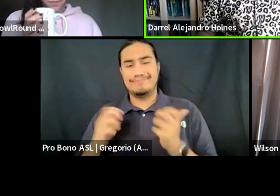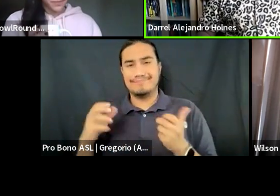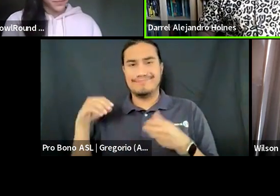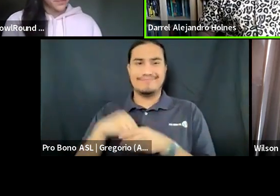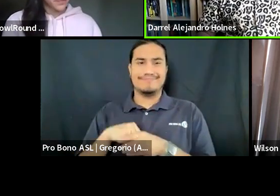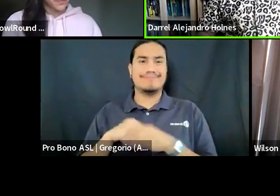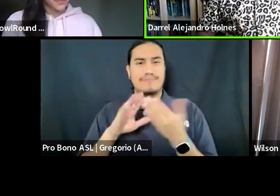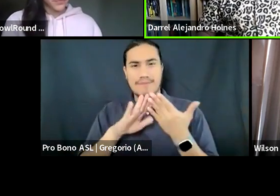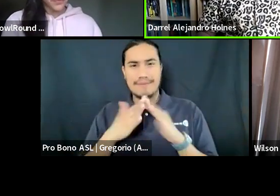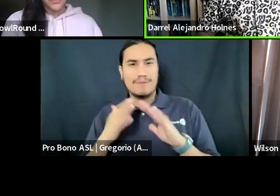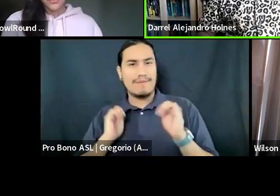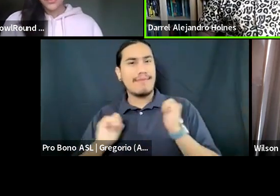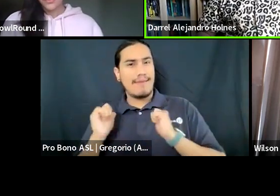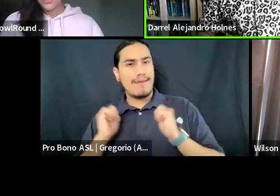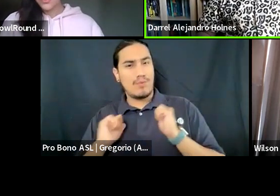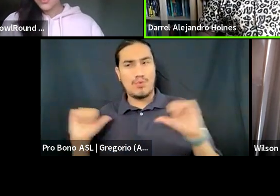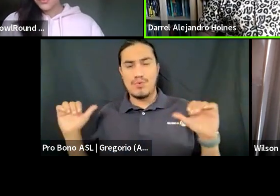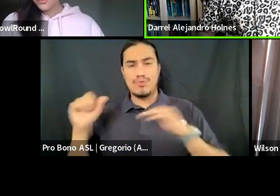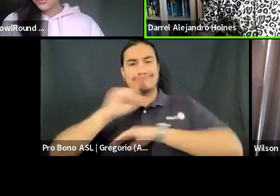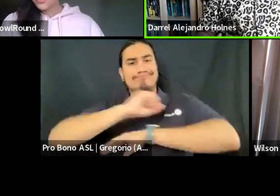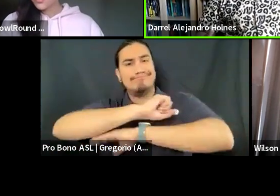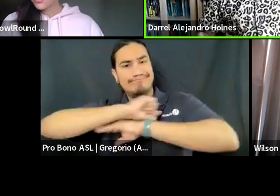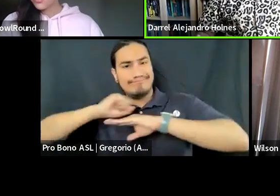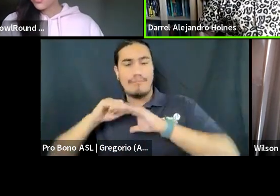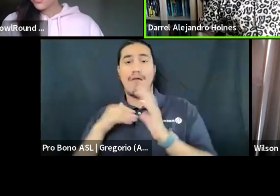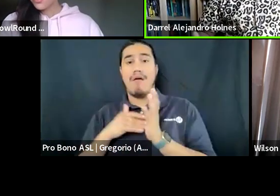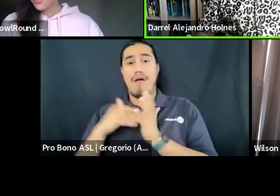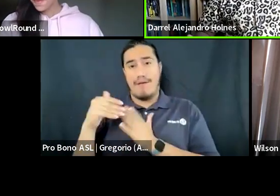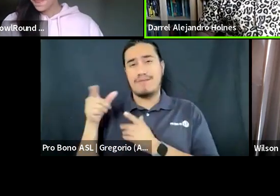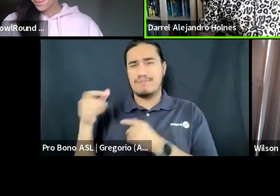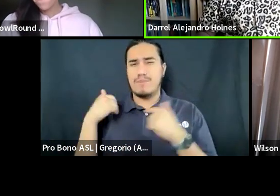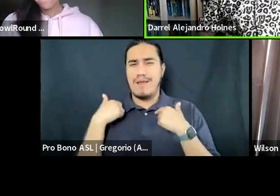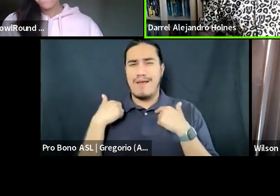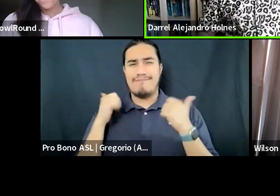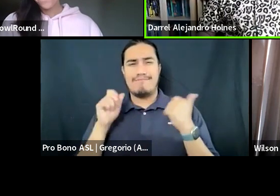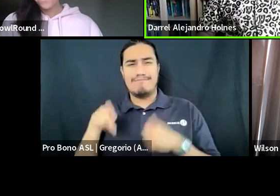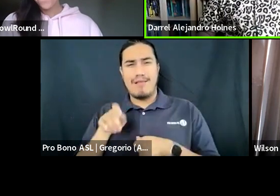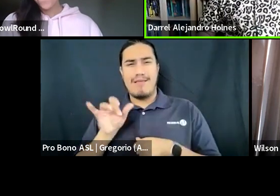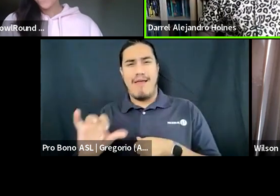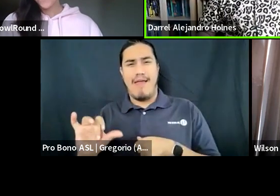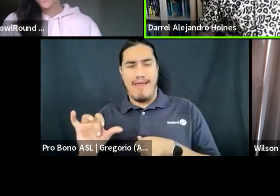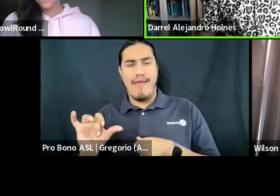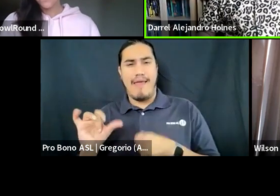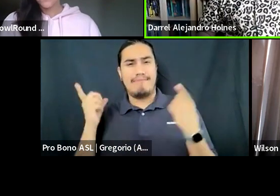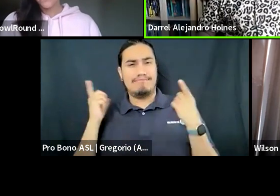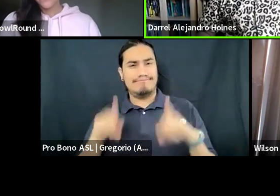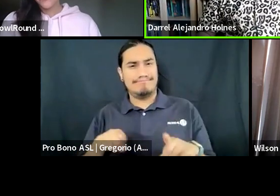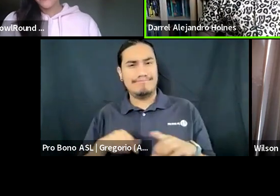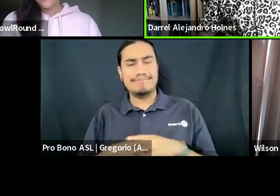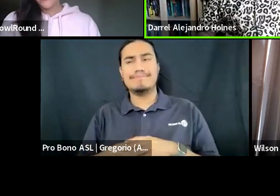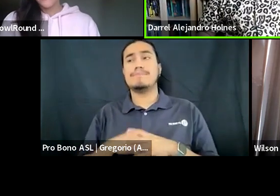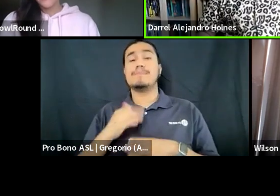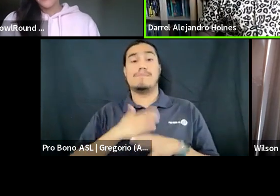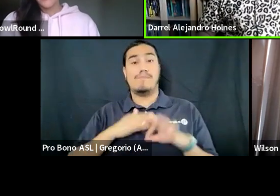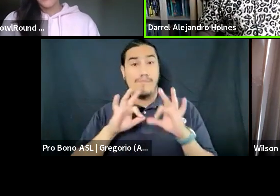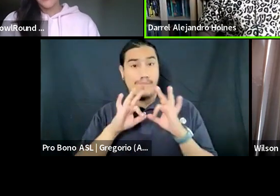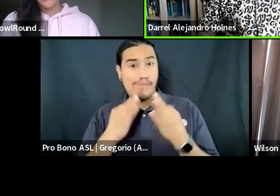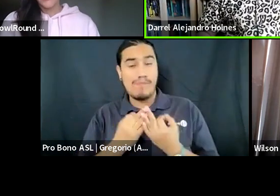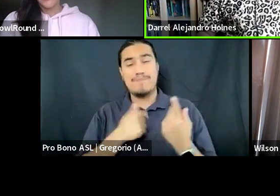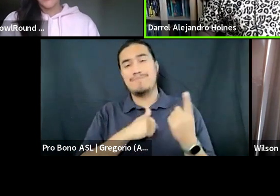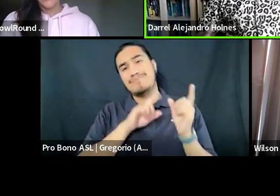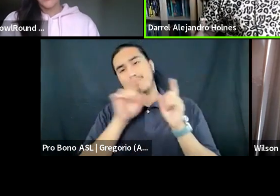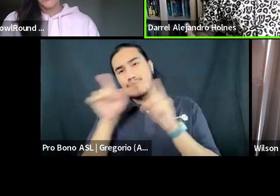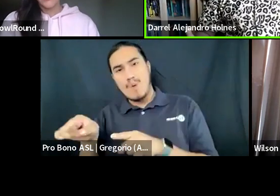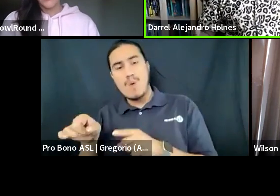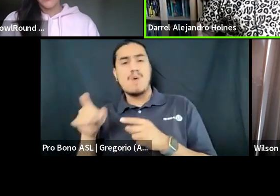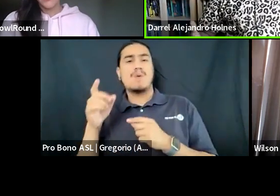in community theaters that oftentimes would also have plays. And my family would support